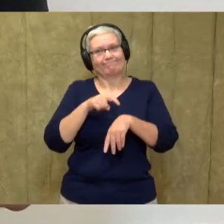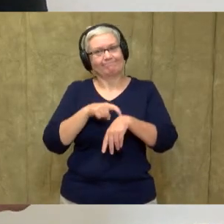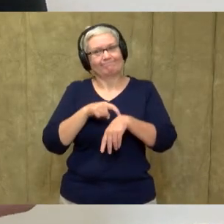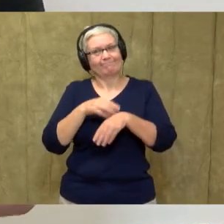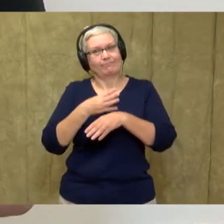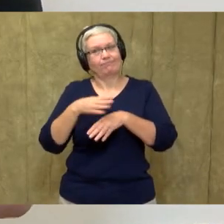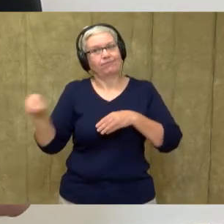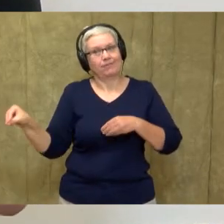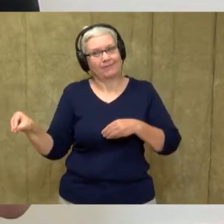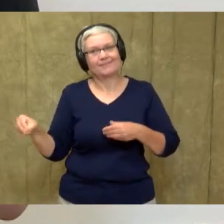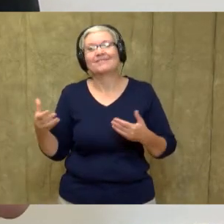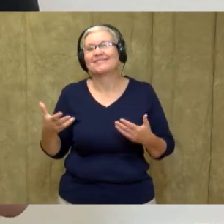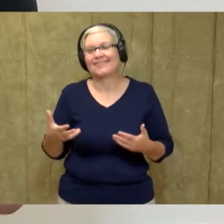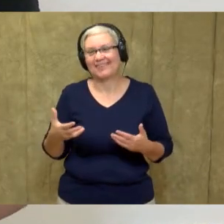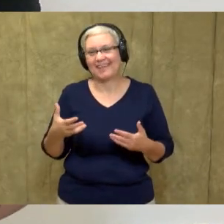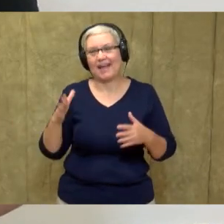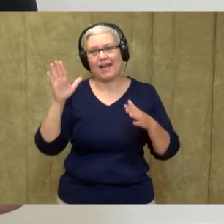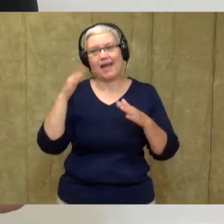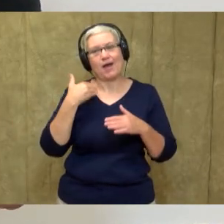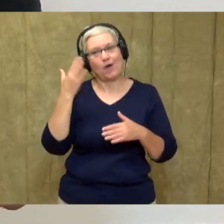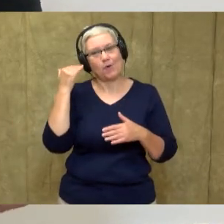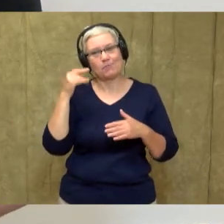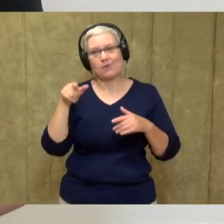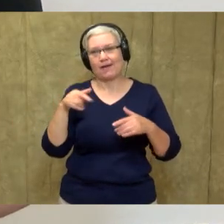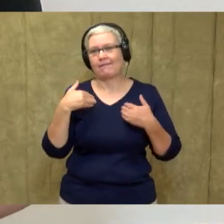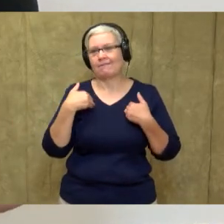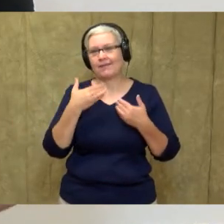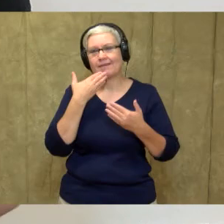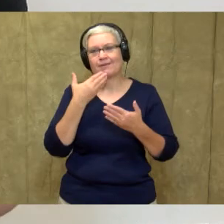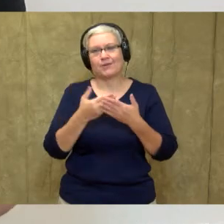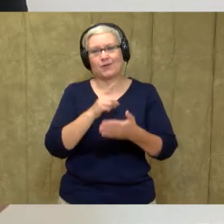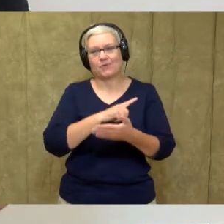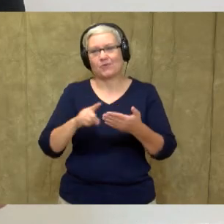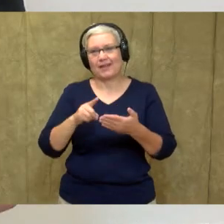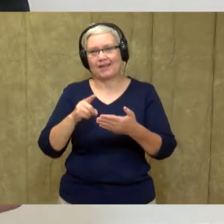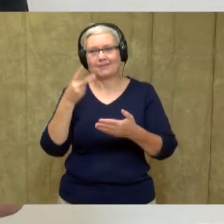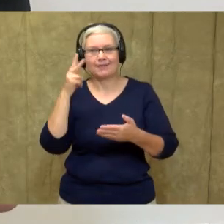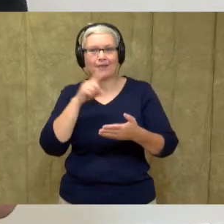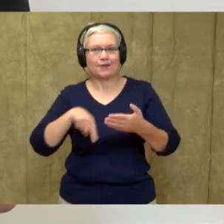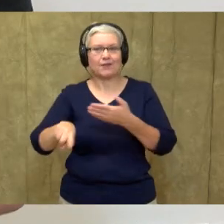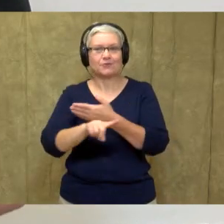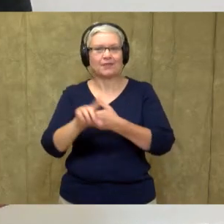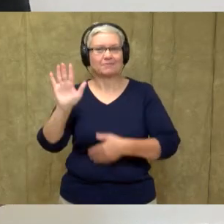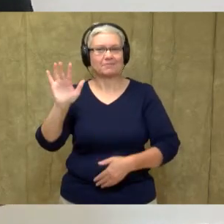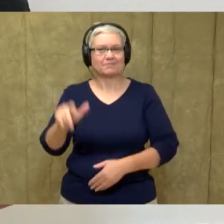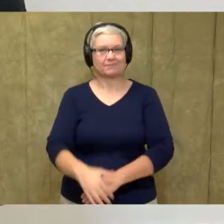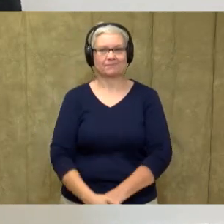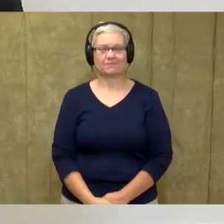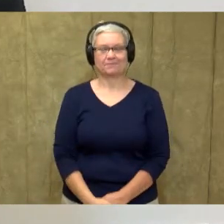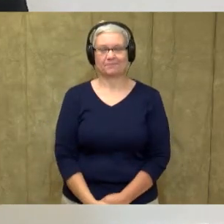And I hope you have a wonderful week, and I will see you guys again next week. All right, bye.